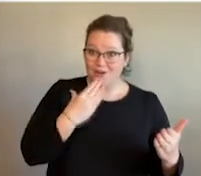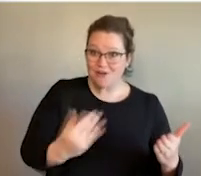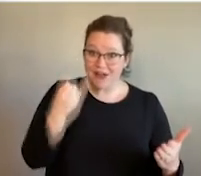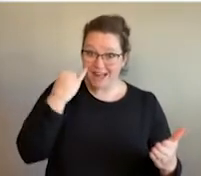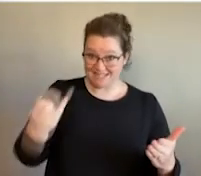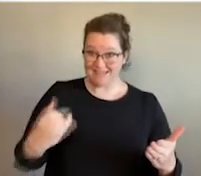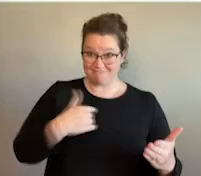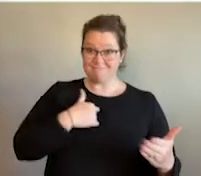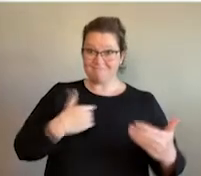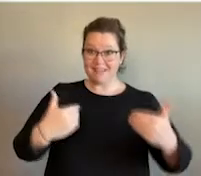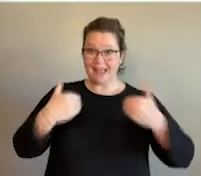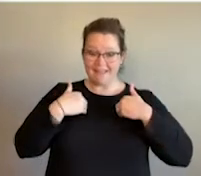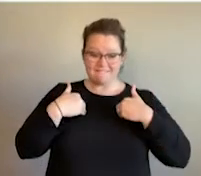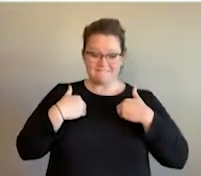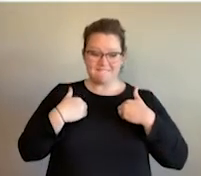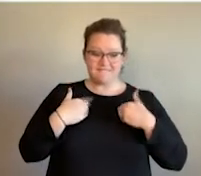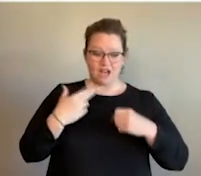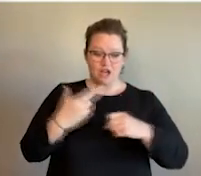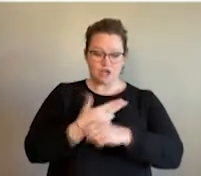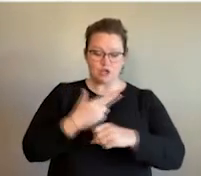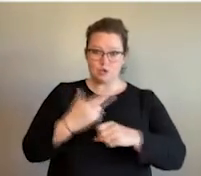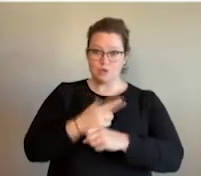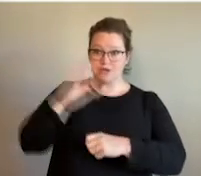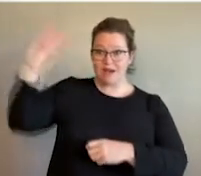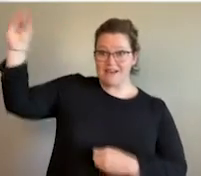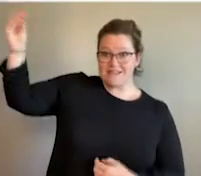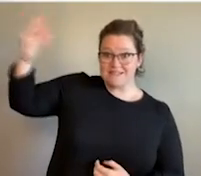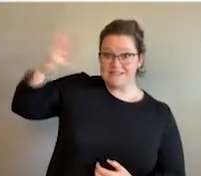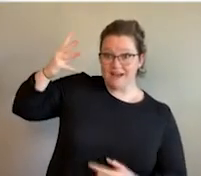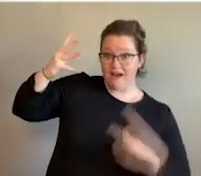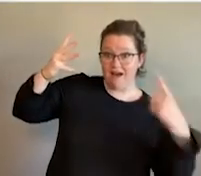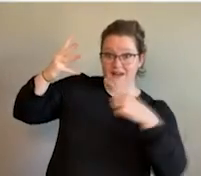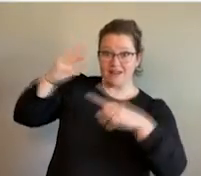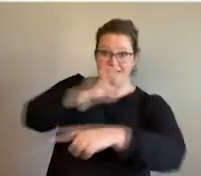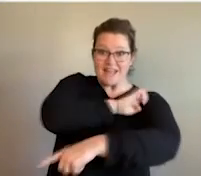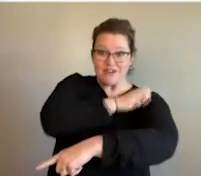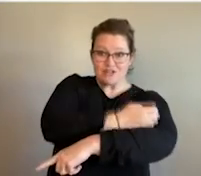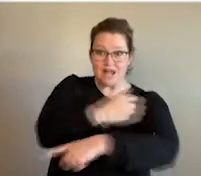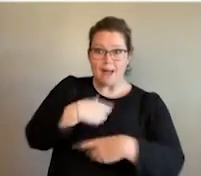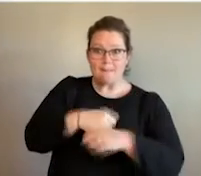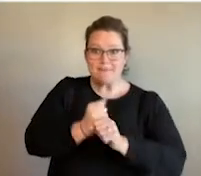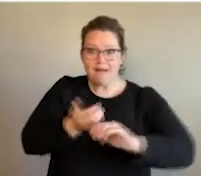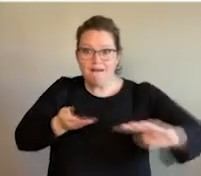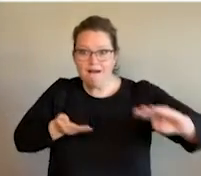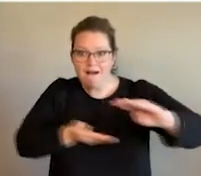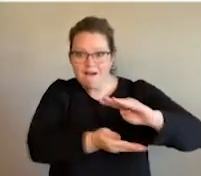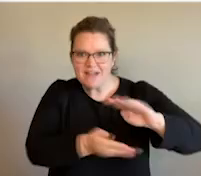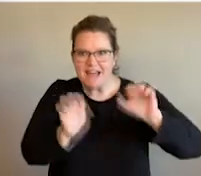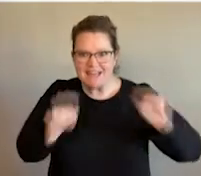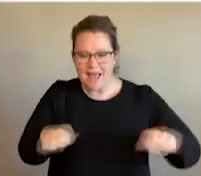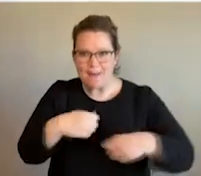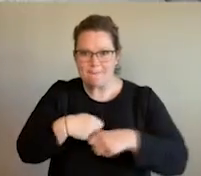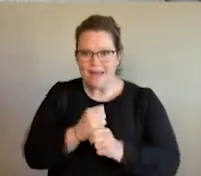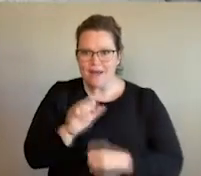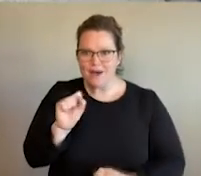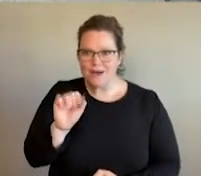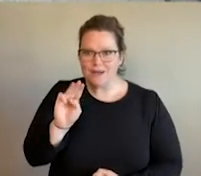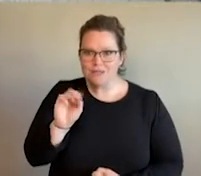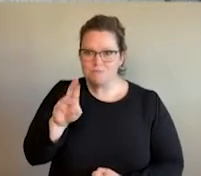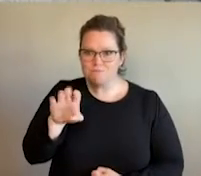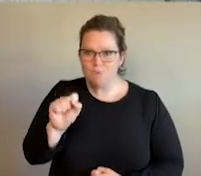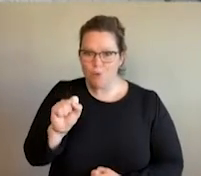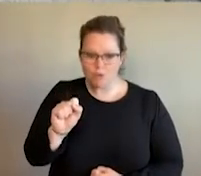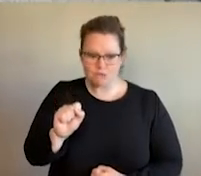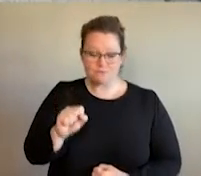I had that uses the sun's energy to make our own oven to where we can make s'mores. To make